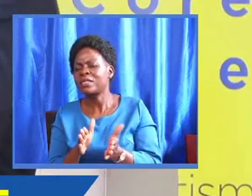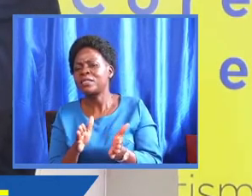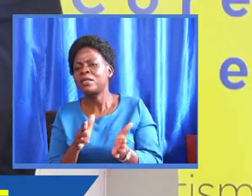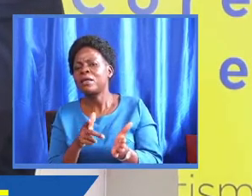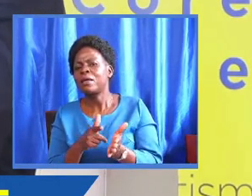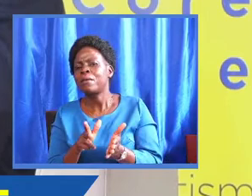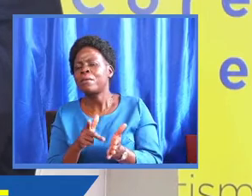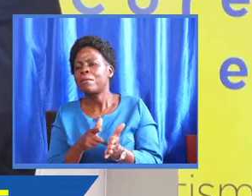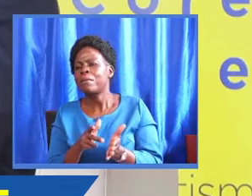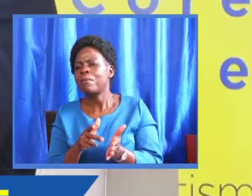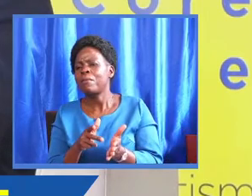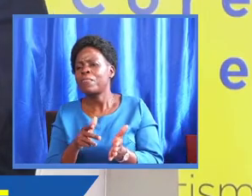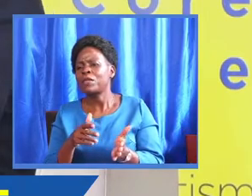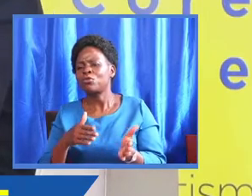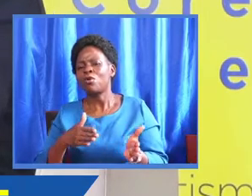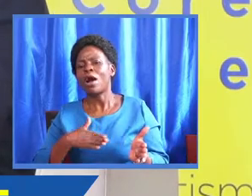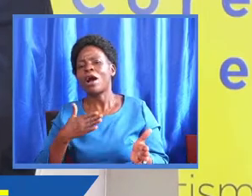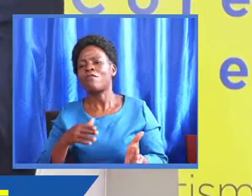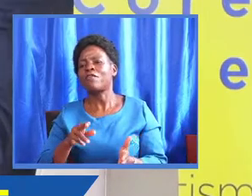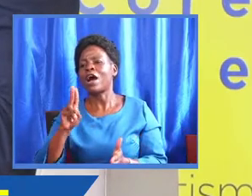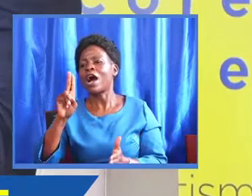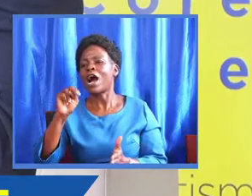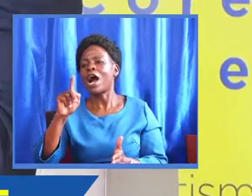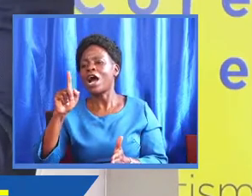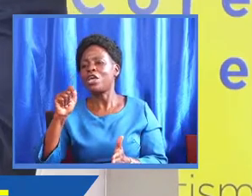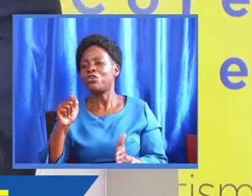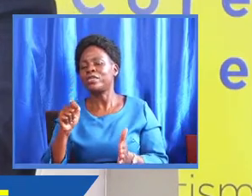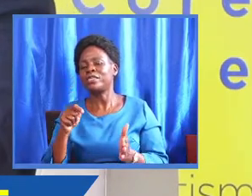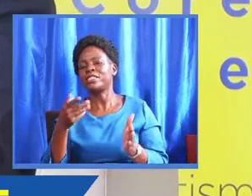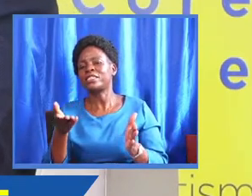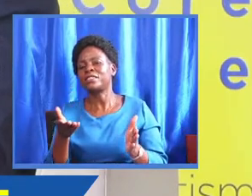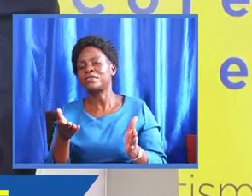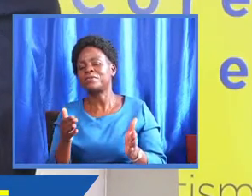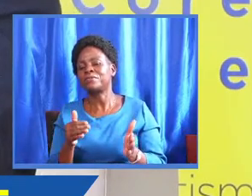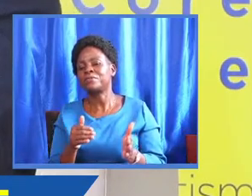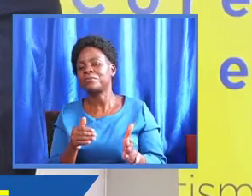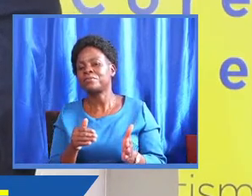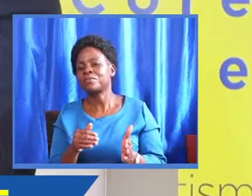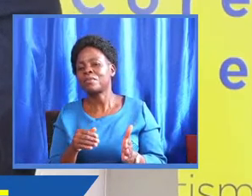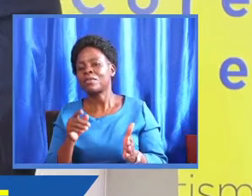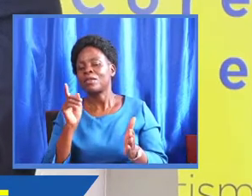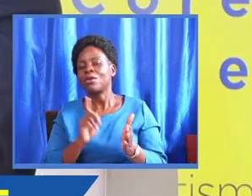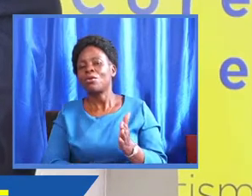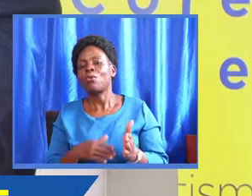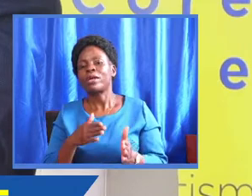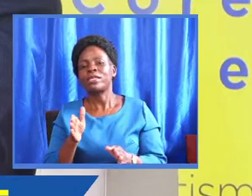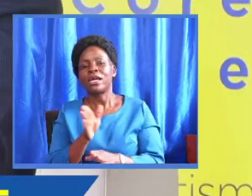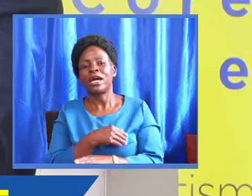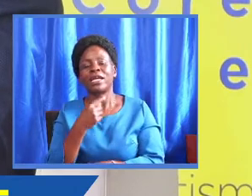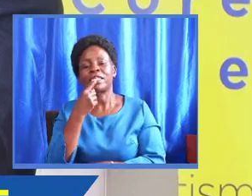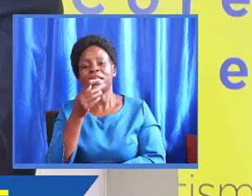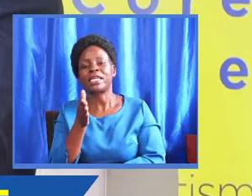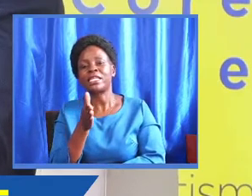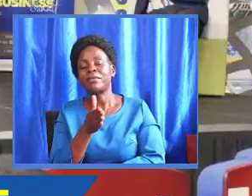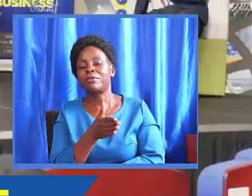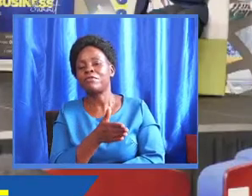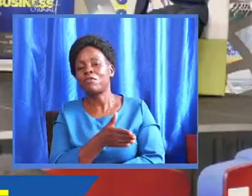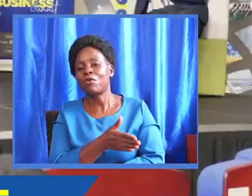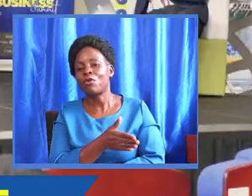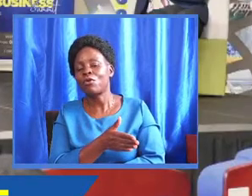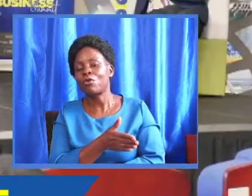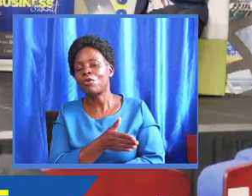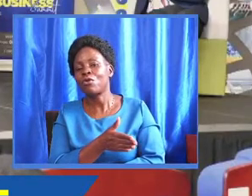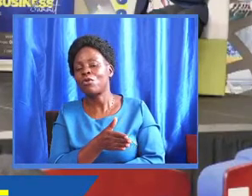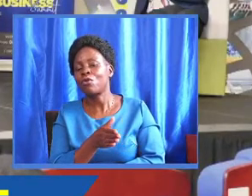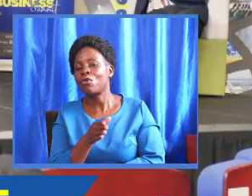takes to own a unit on a condominium property. Well, this is what I was saying earlier, that